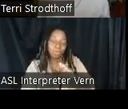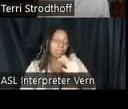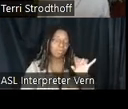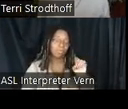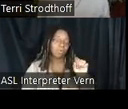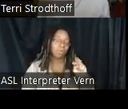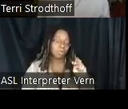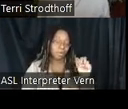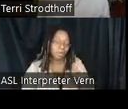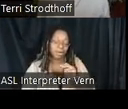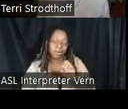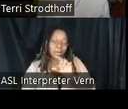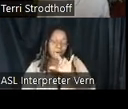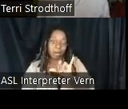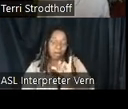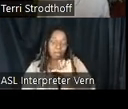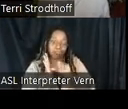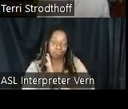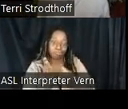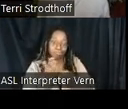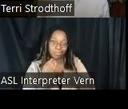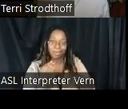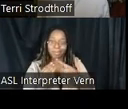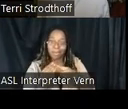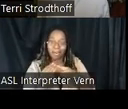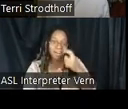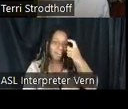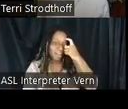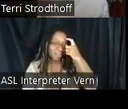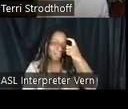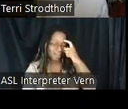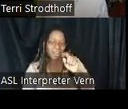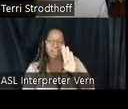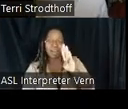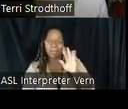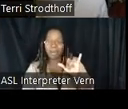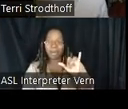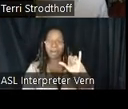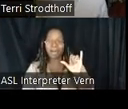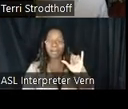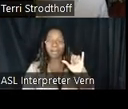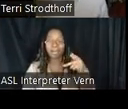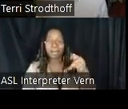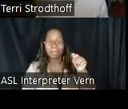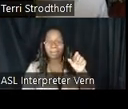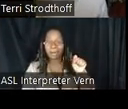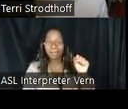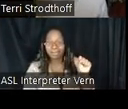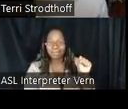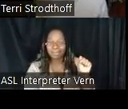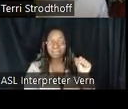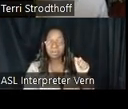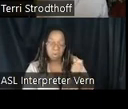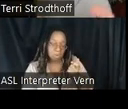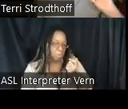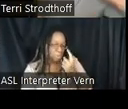that cognitive bypass, or intellectual bypass, that we can understand everything. We know what we're